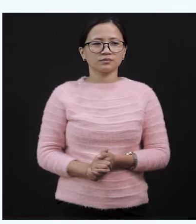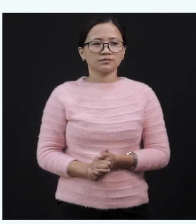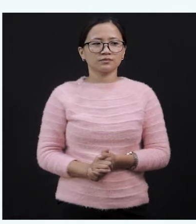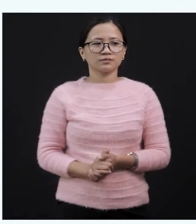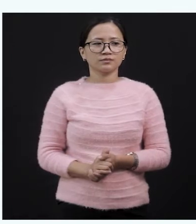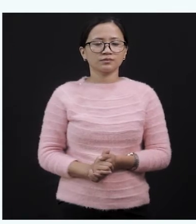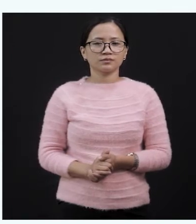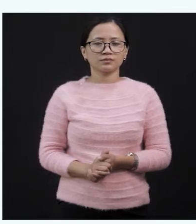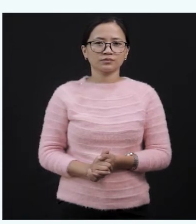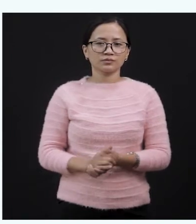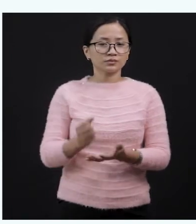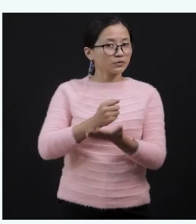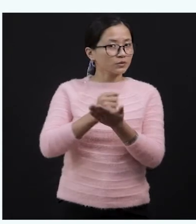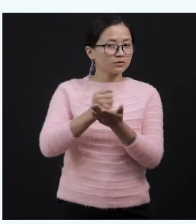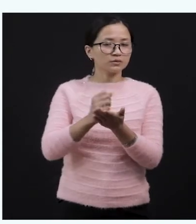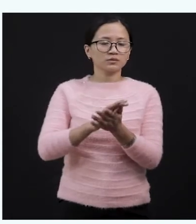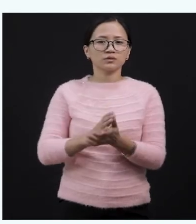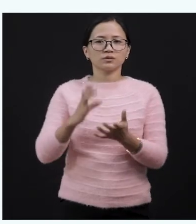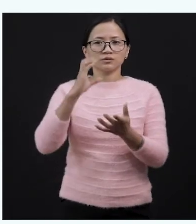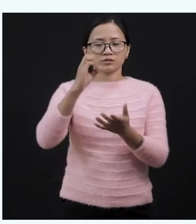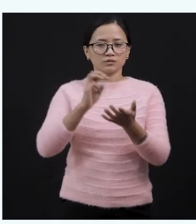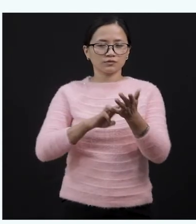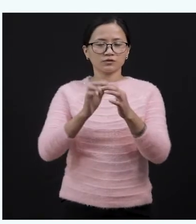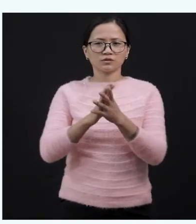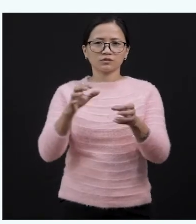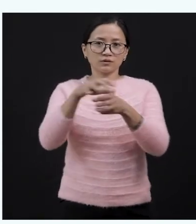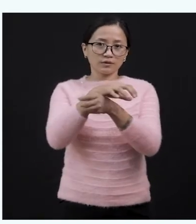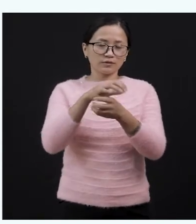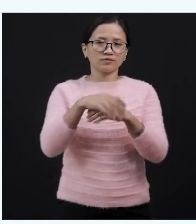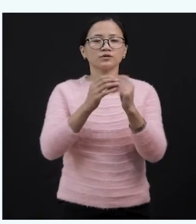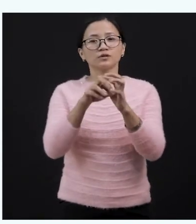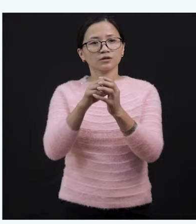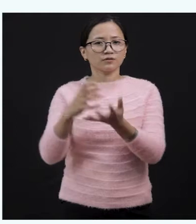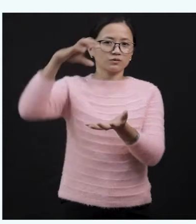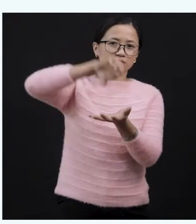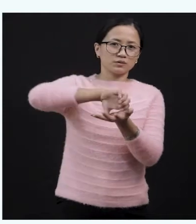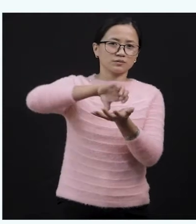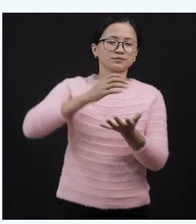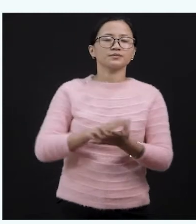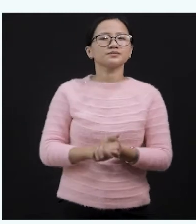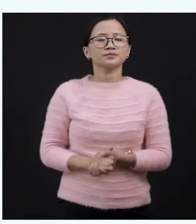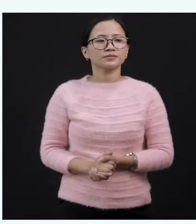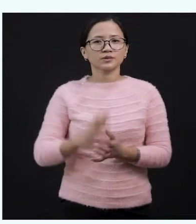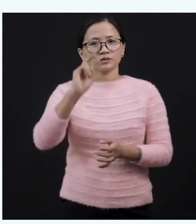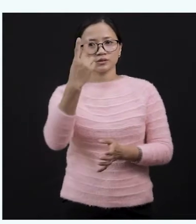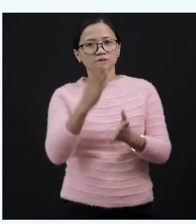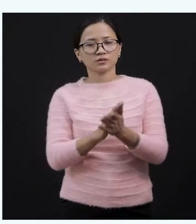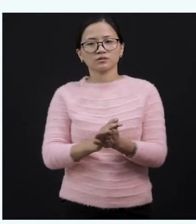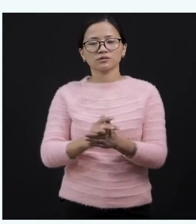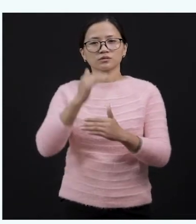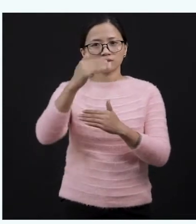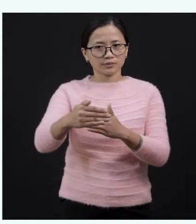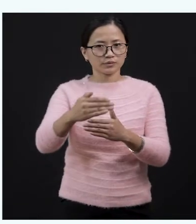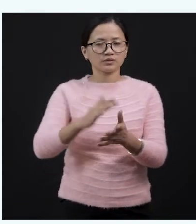So we'll try to cover this candle with this glass like this. So this is the second step that you